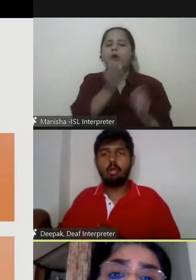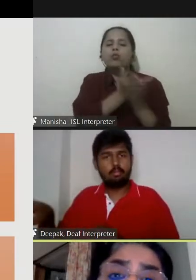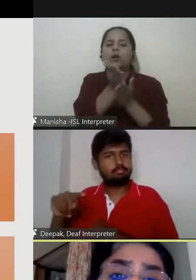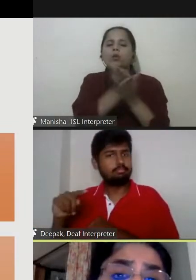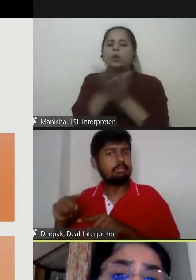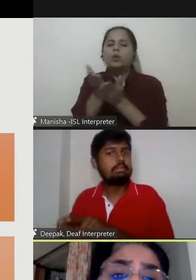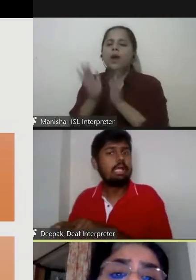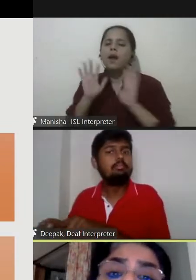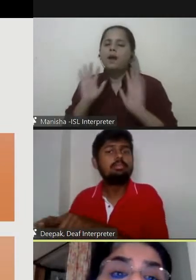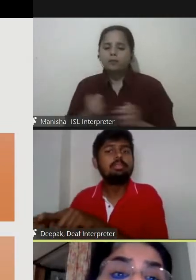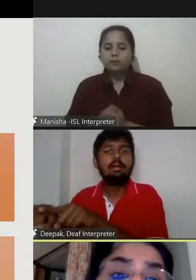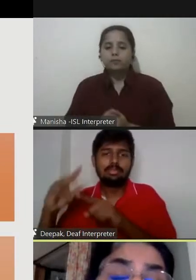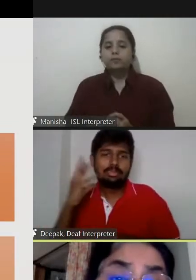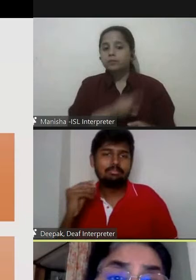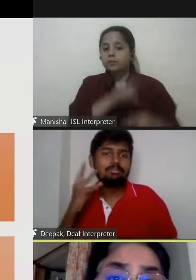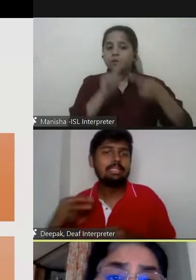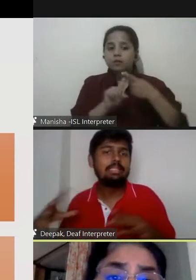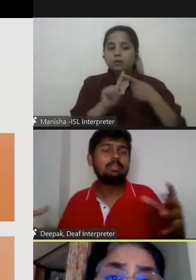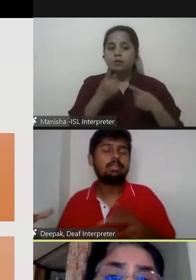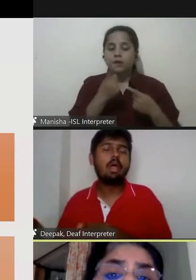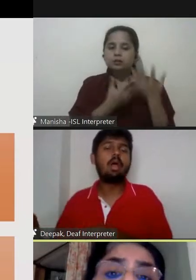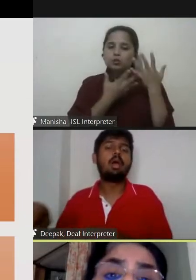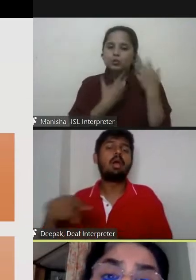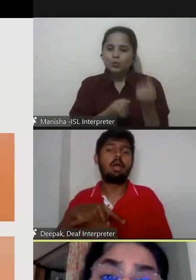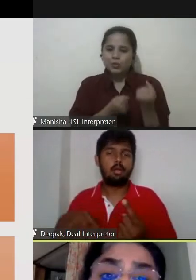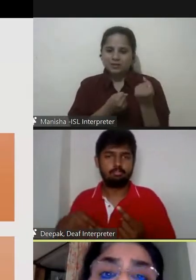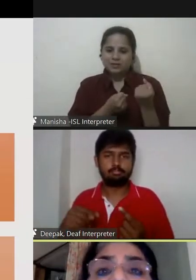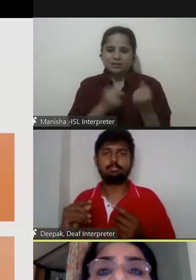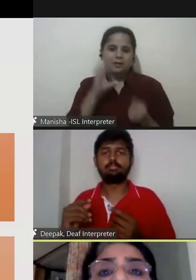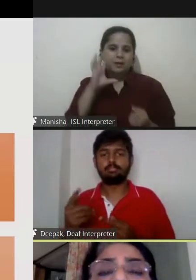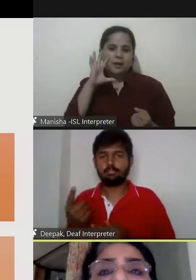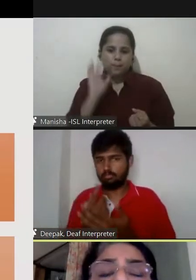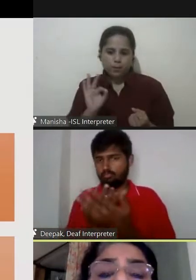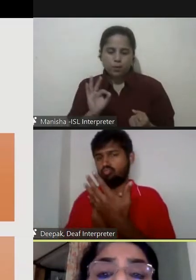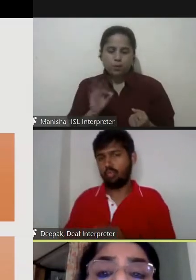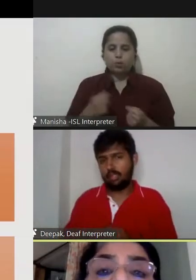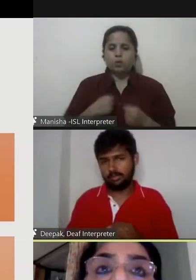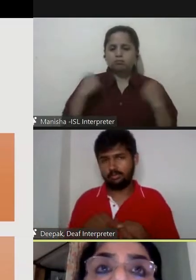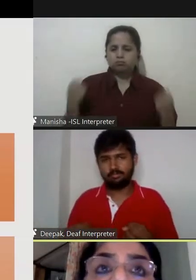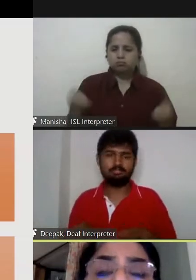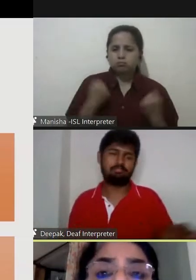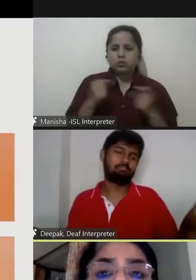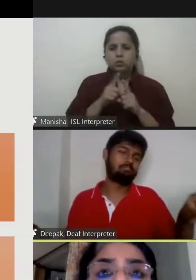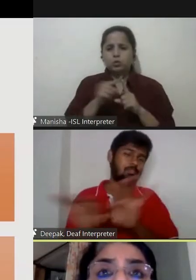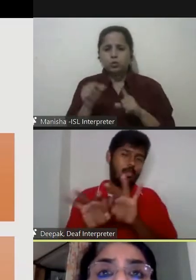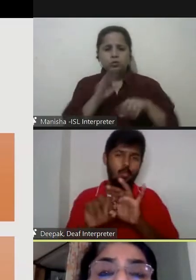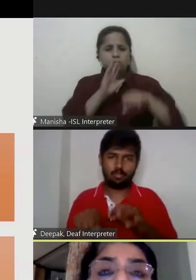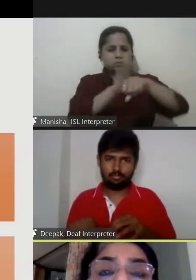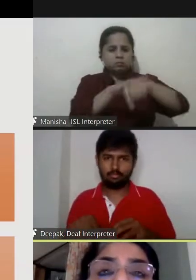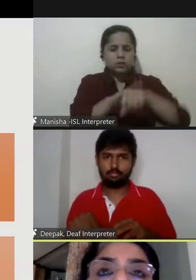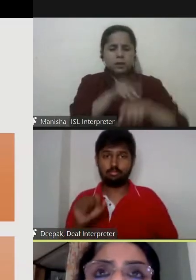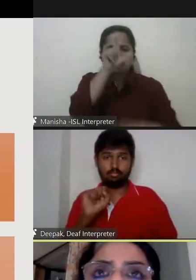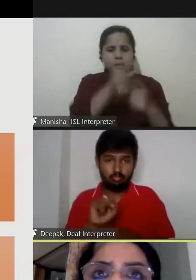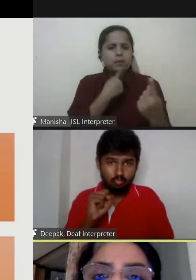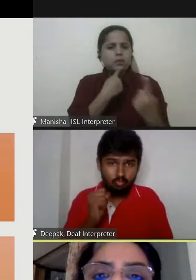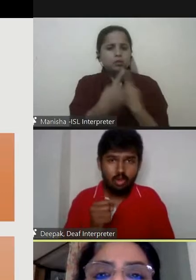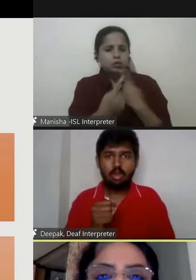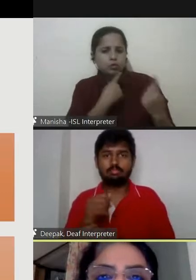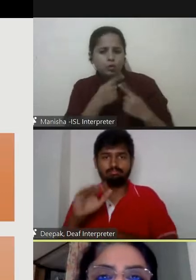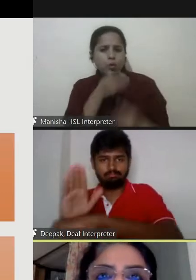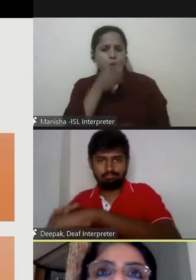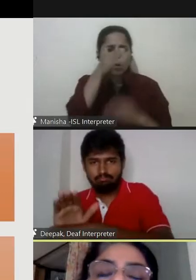included, firstly, building trust, a proactive outreach, reaching out to people, going to